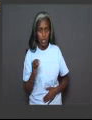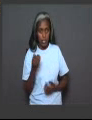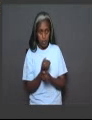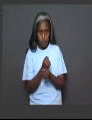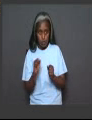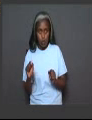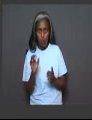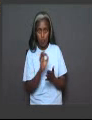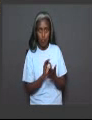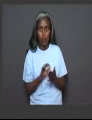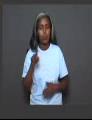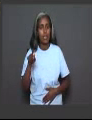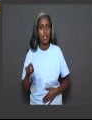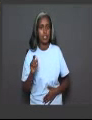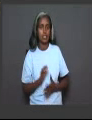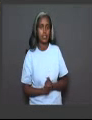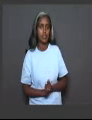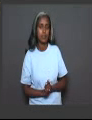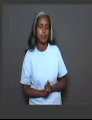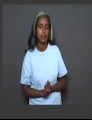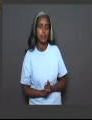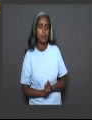for x.